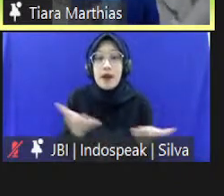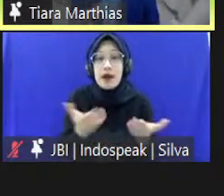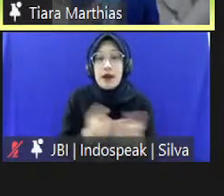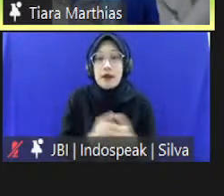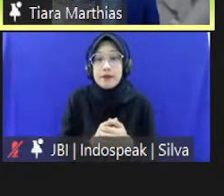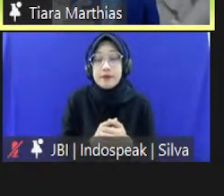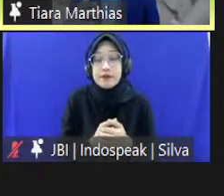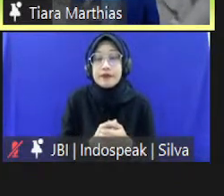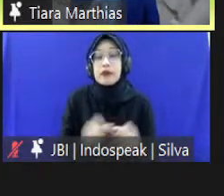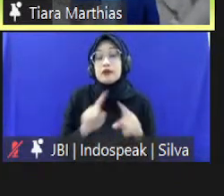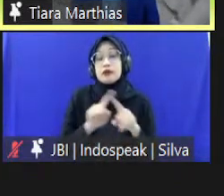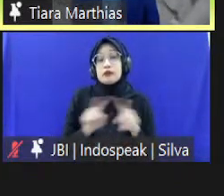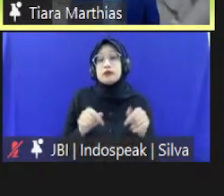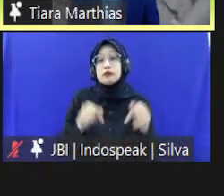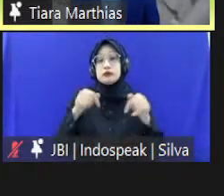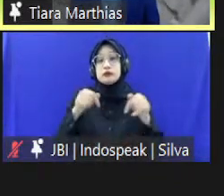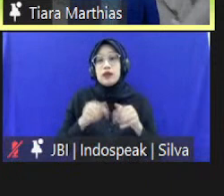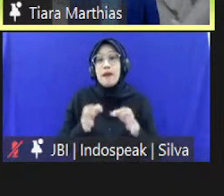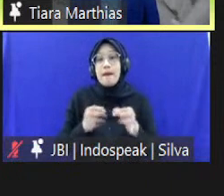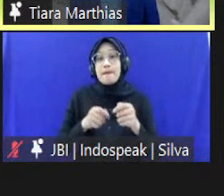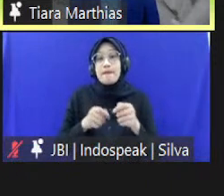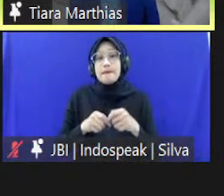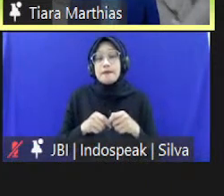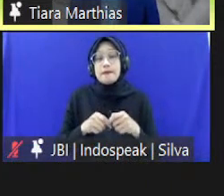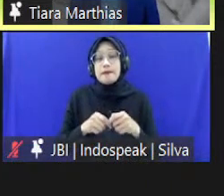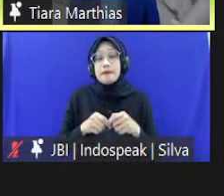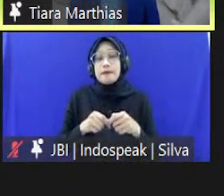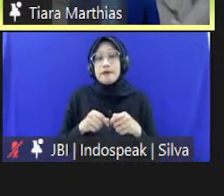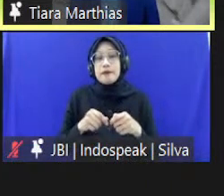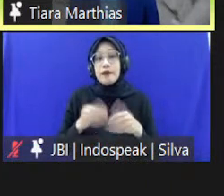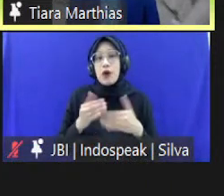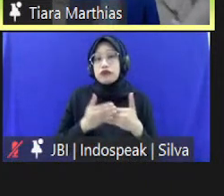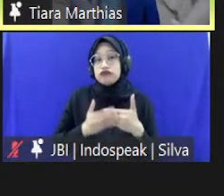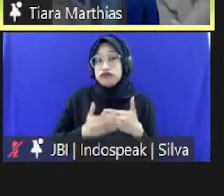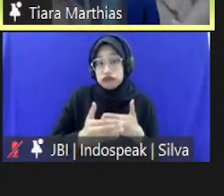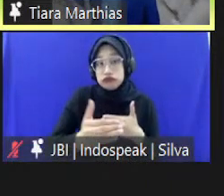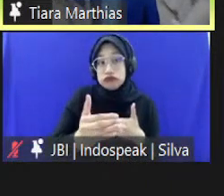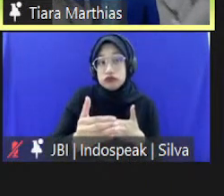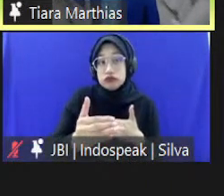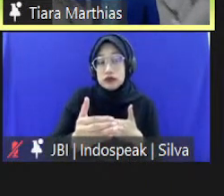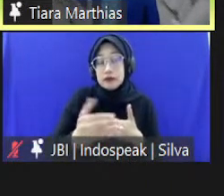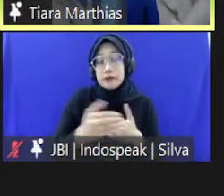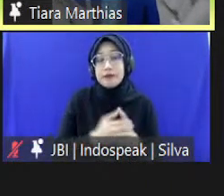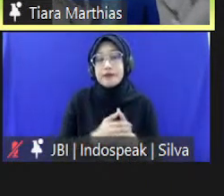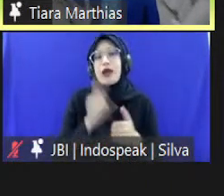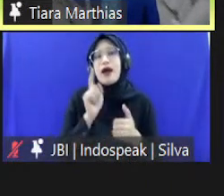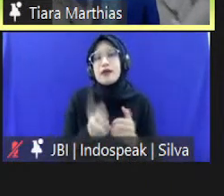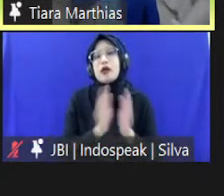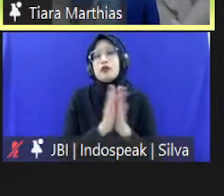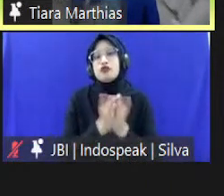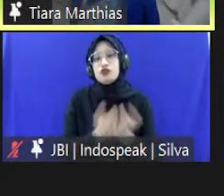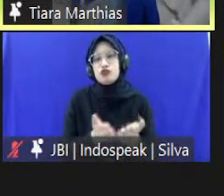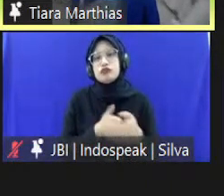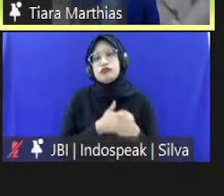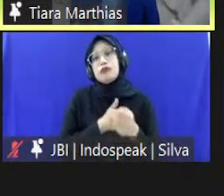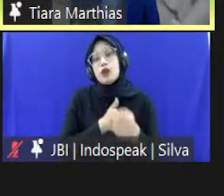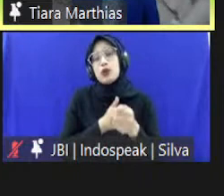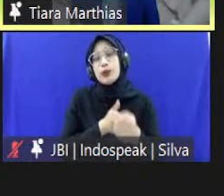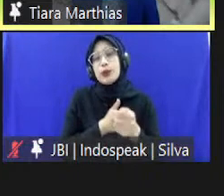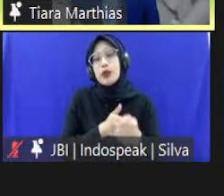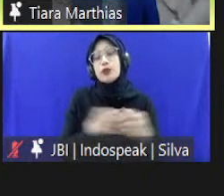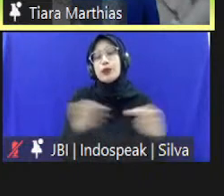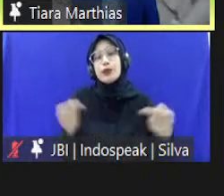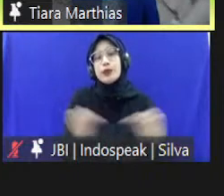about managing COVID, really. So moving forward, we have all the guidelines during the pandemic, and some really